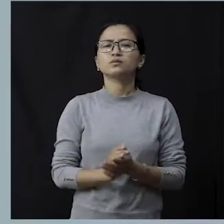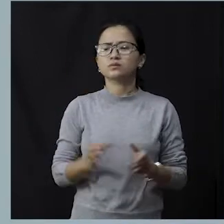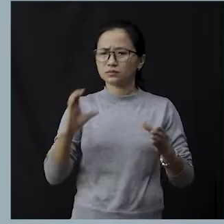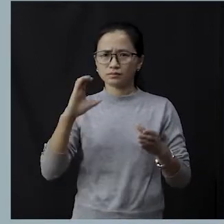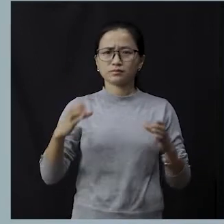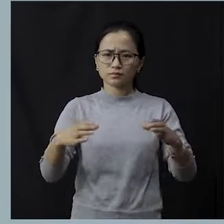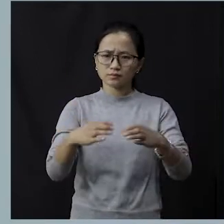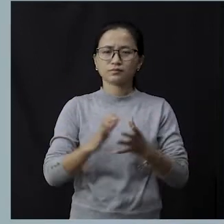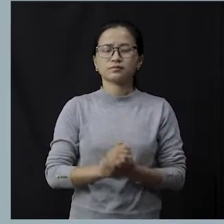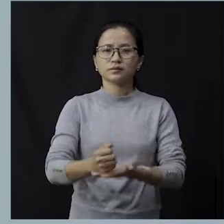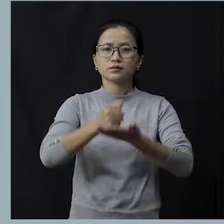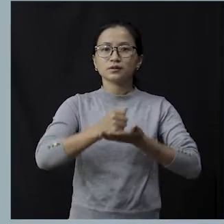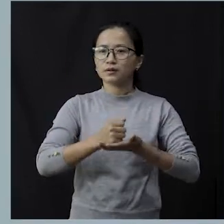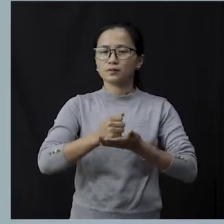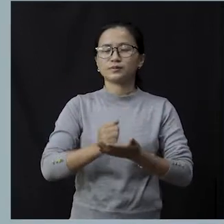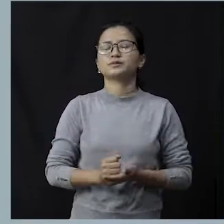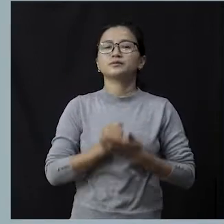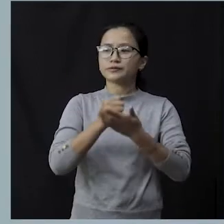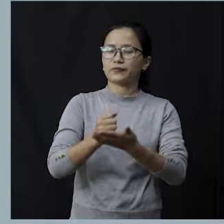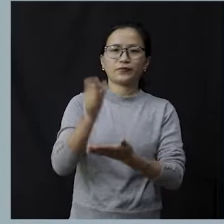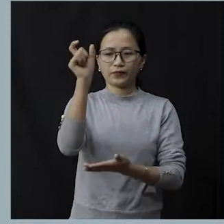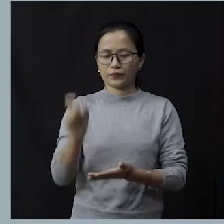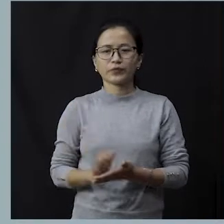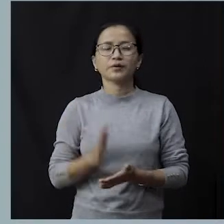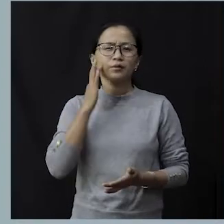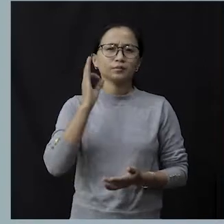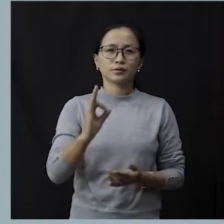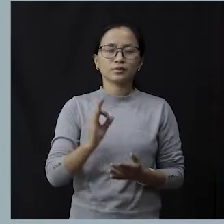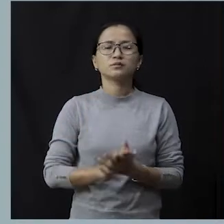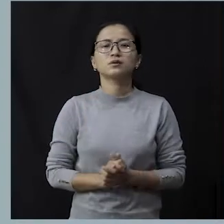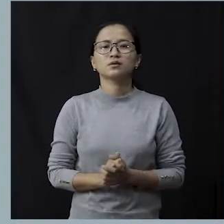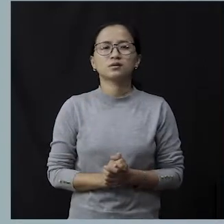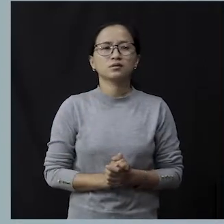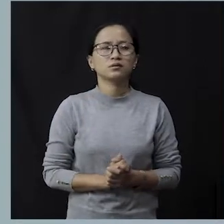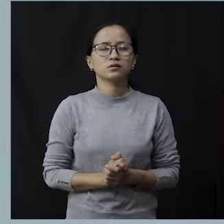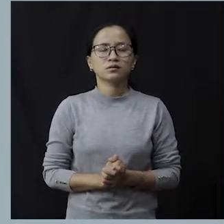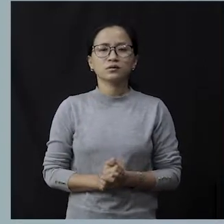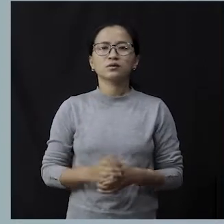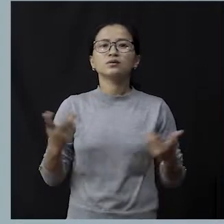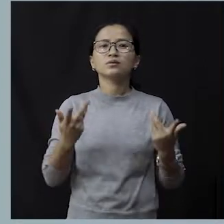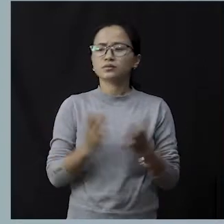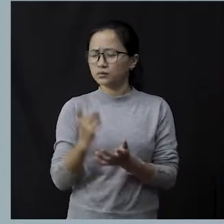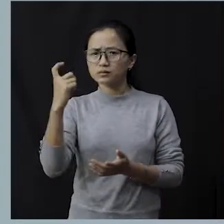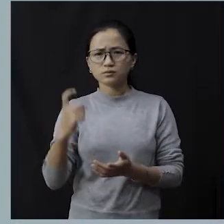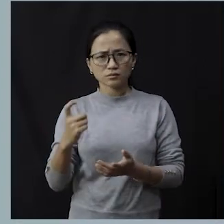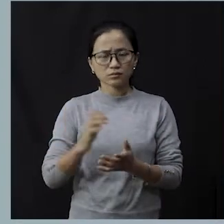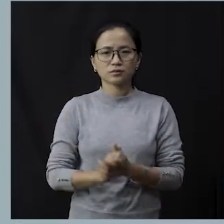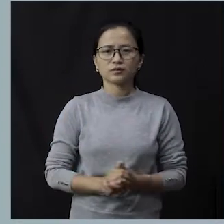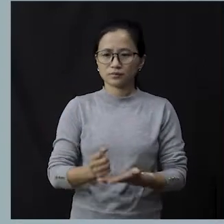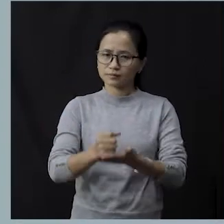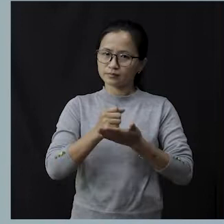community helpers, why community helpers are important, and why do we need these